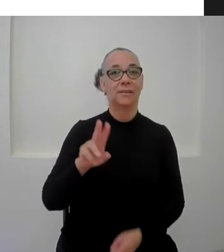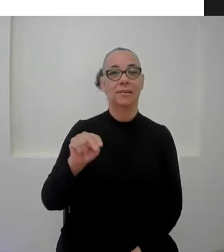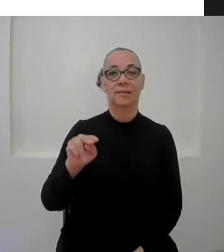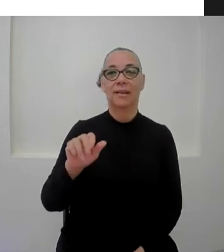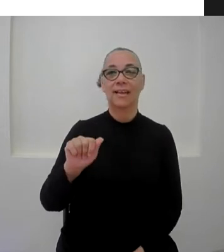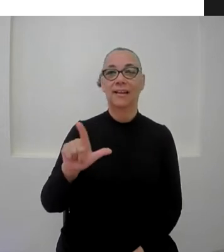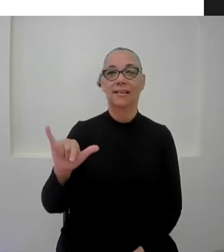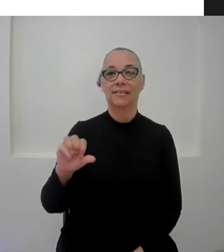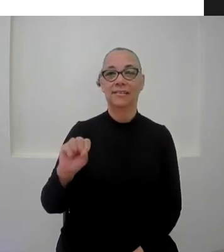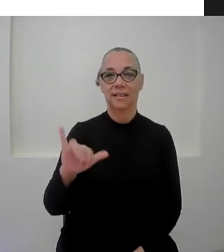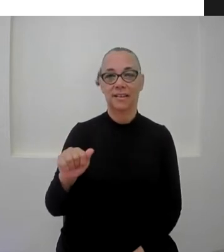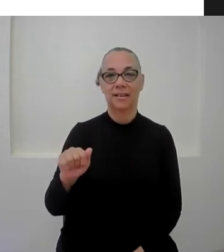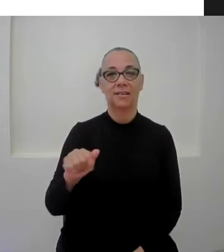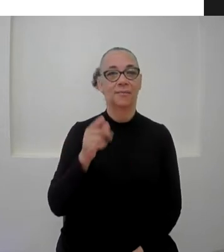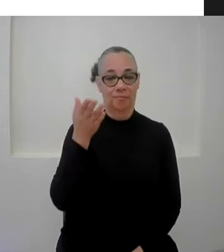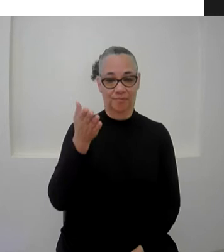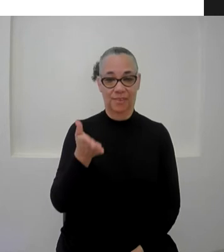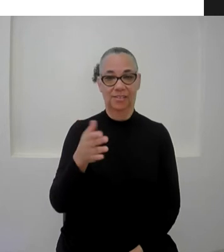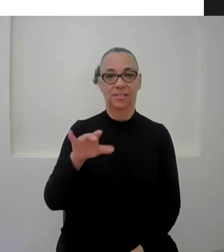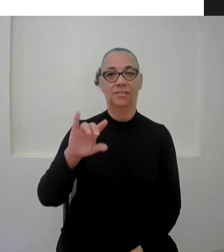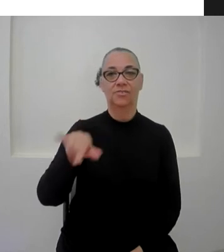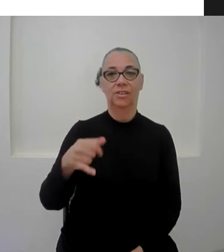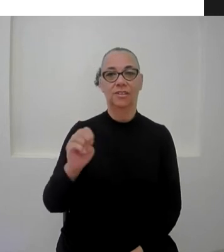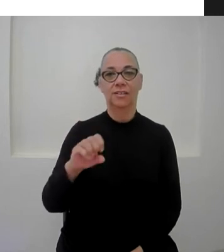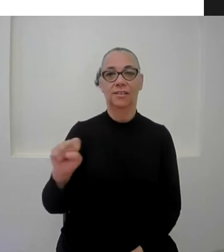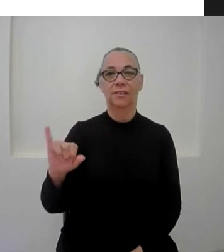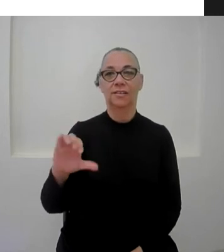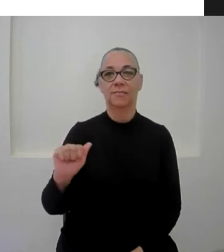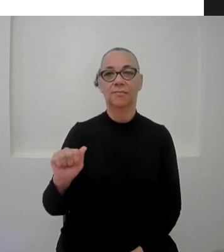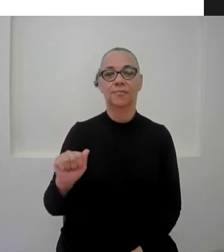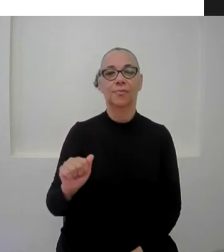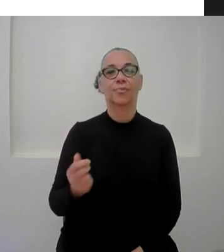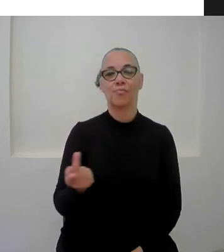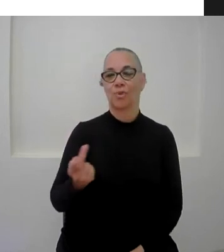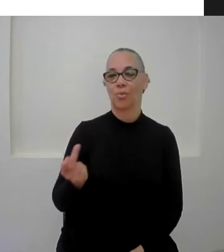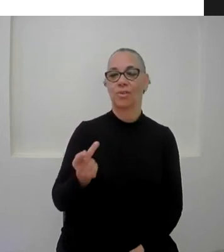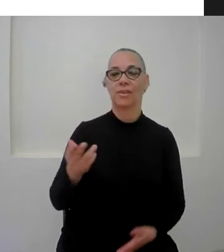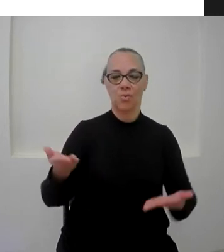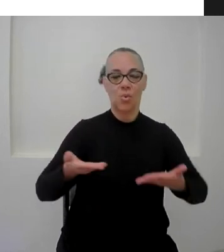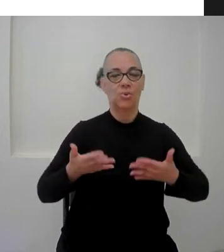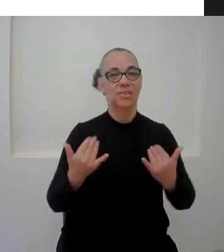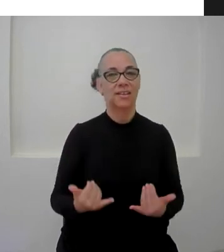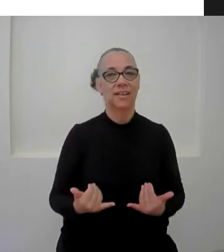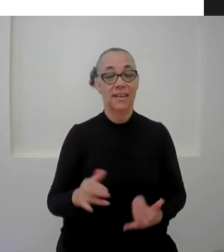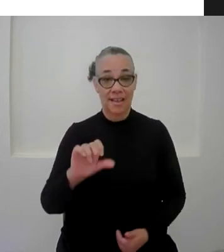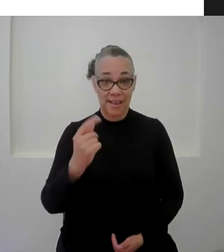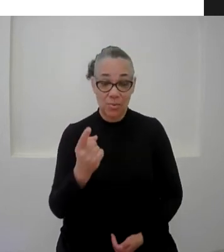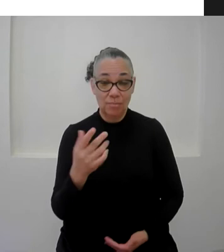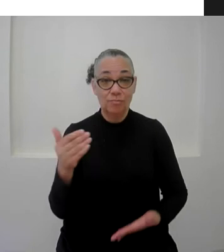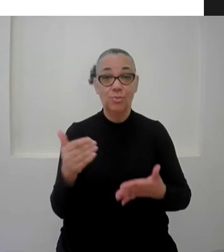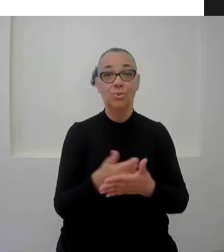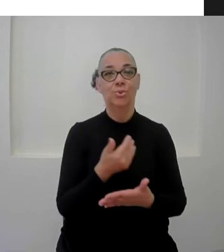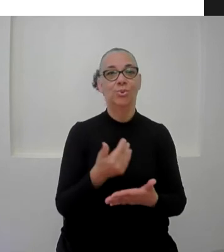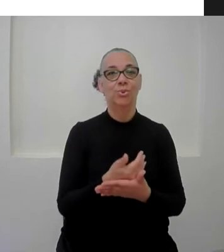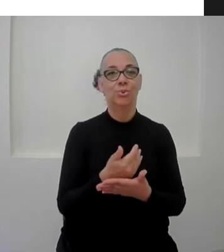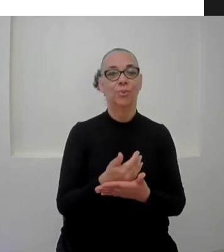Jessica. We are your hosts today. I just want to, if there's anyone new on the call,